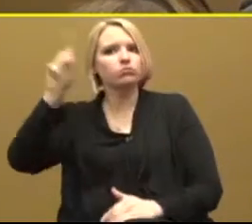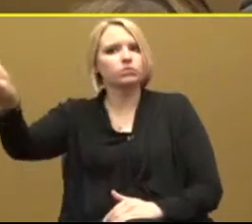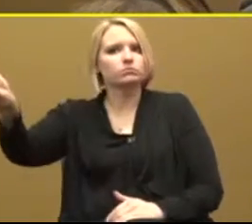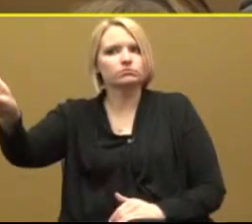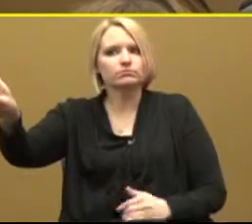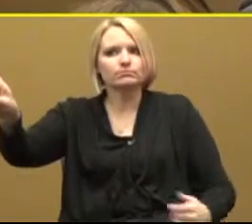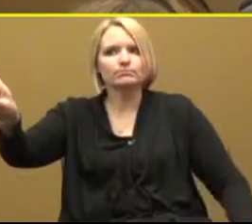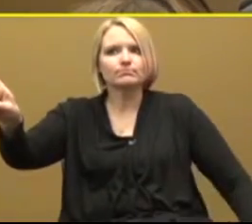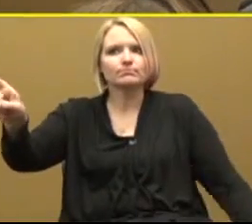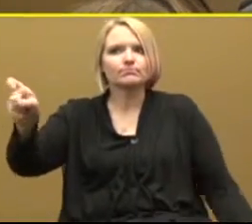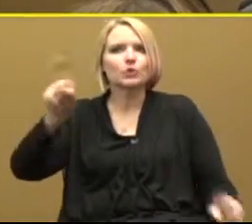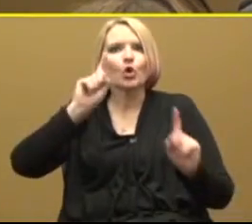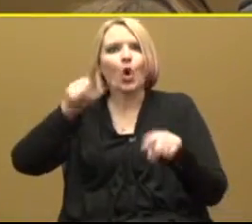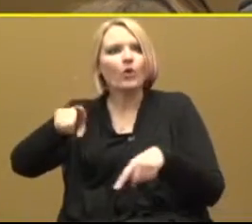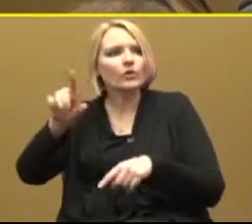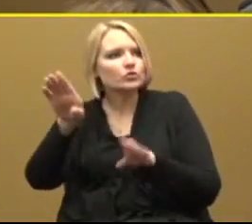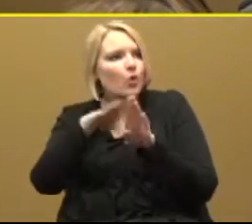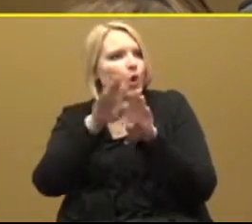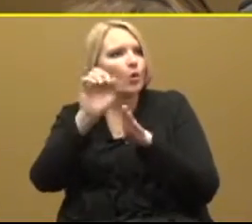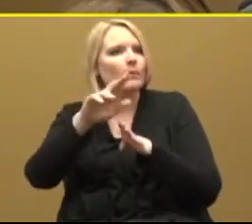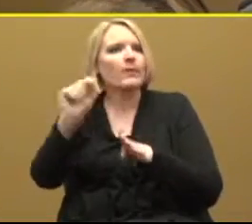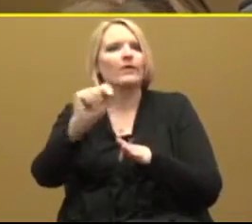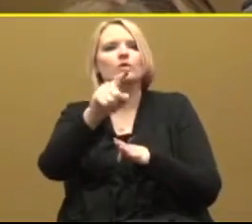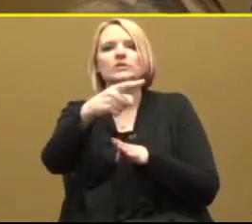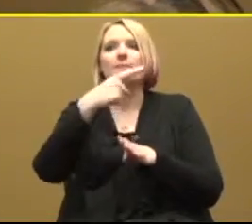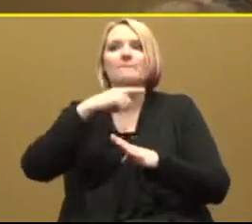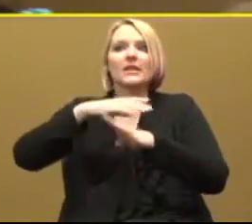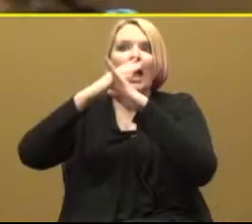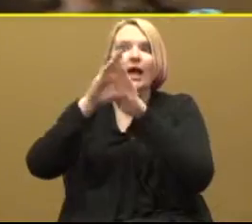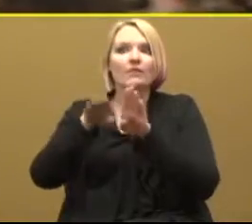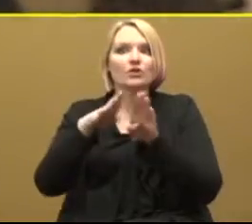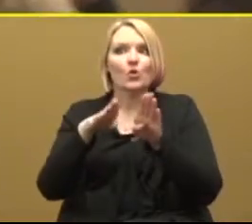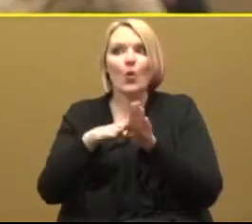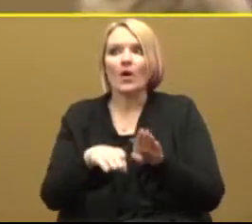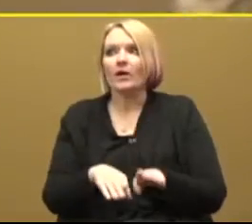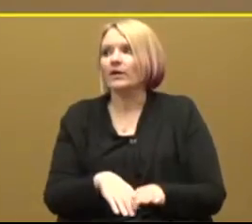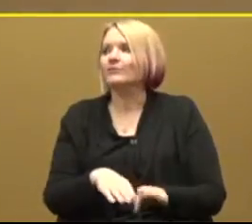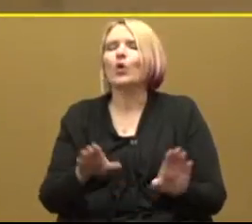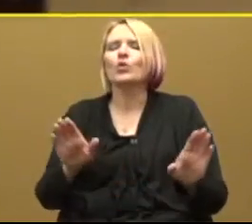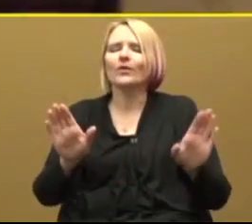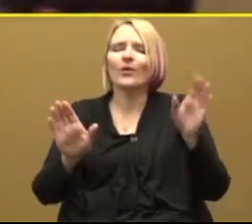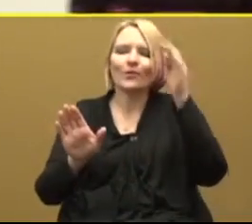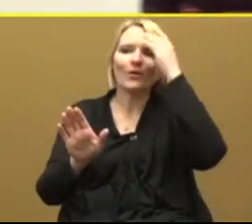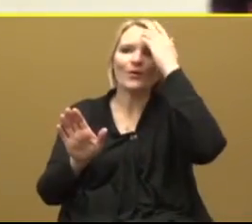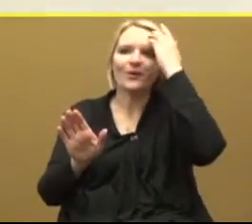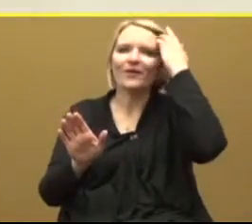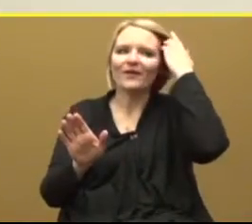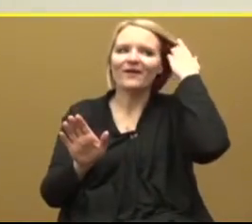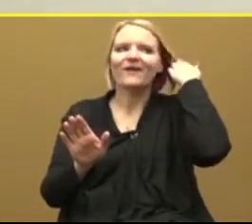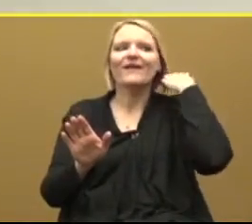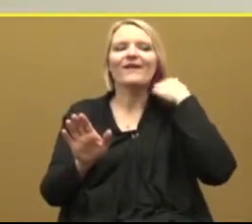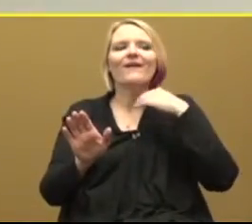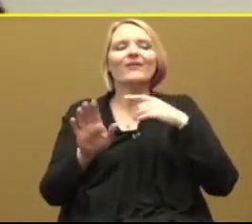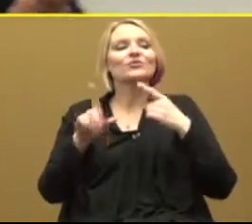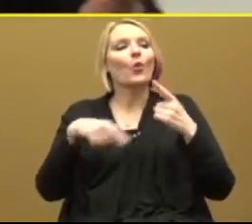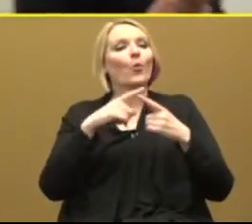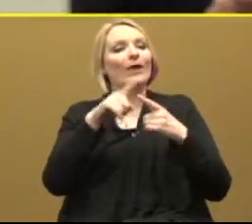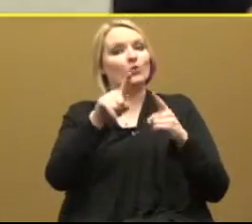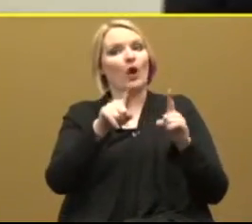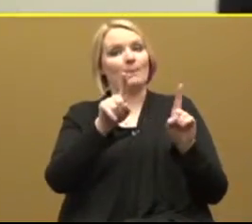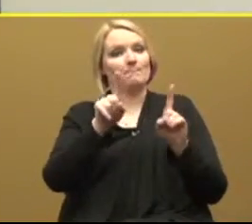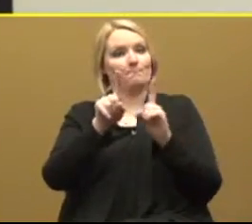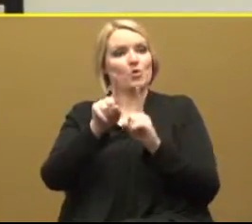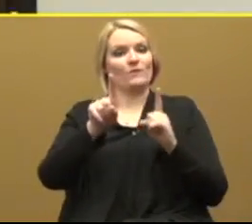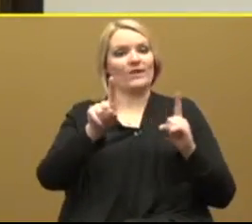or the bathroom. Always block the door. So, no. Always block the door. So when you're